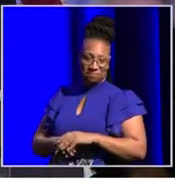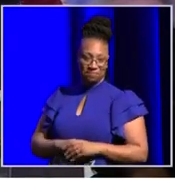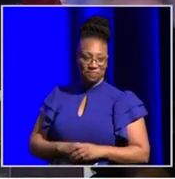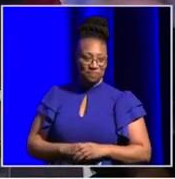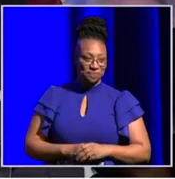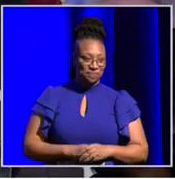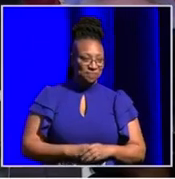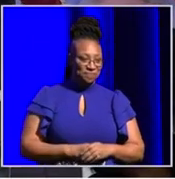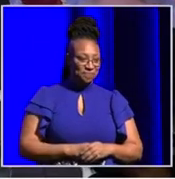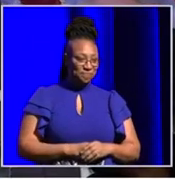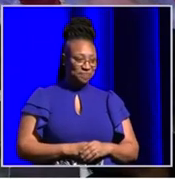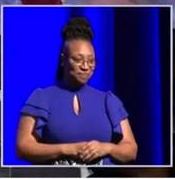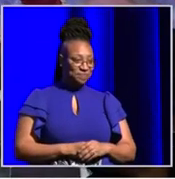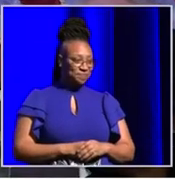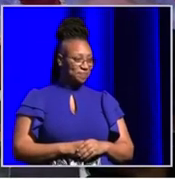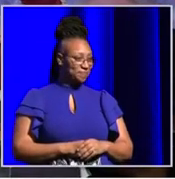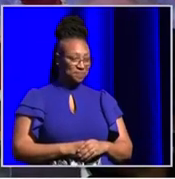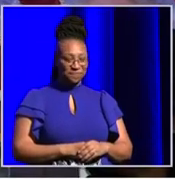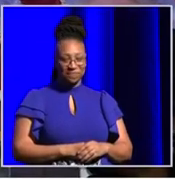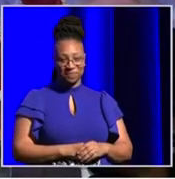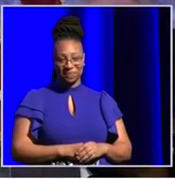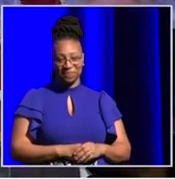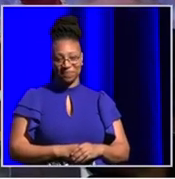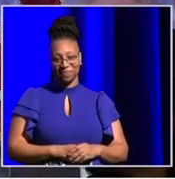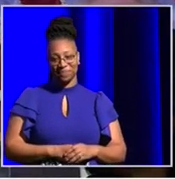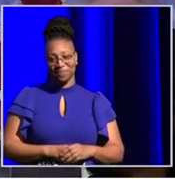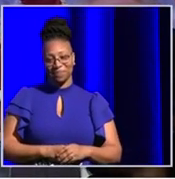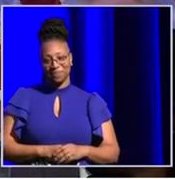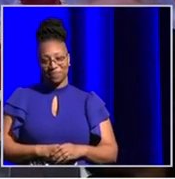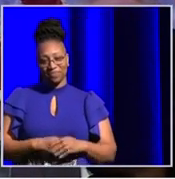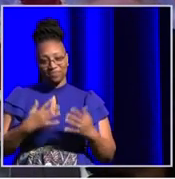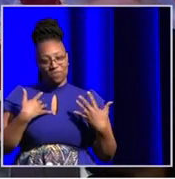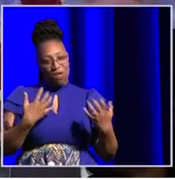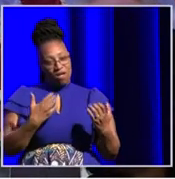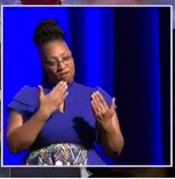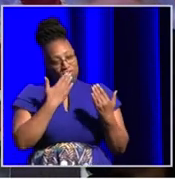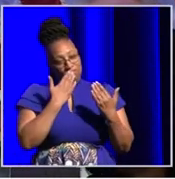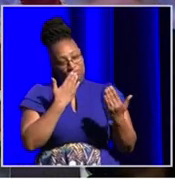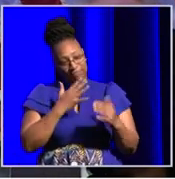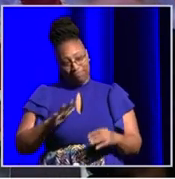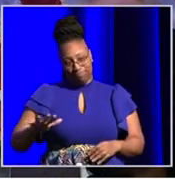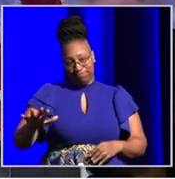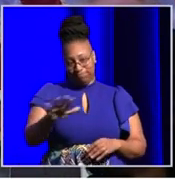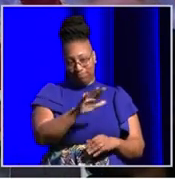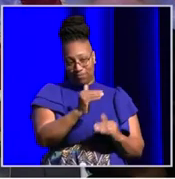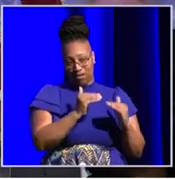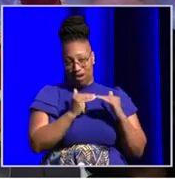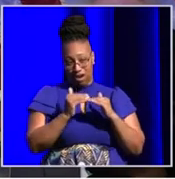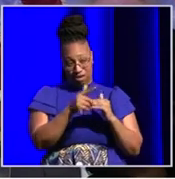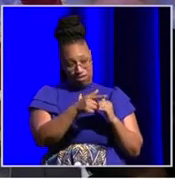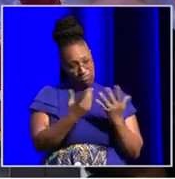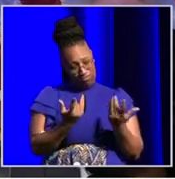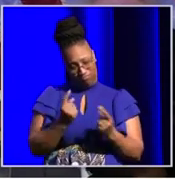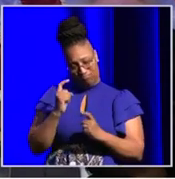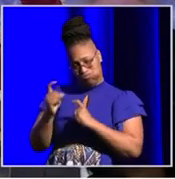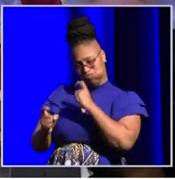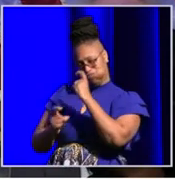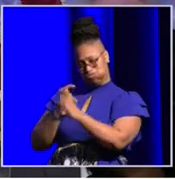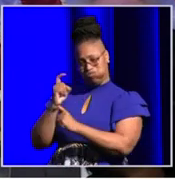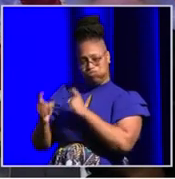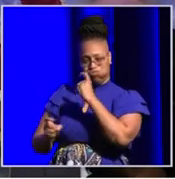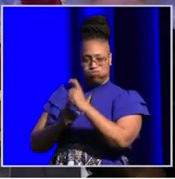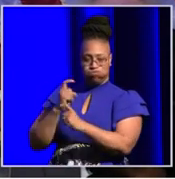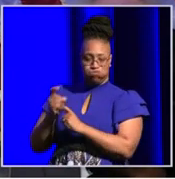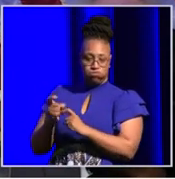I want to thank my outgoing colleagues for their contributions to the District of Columbia during their distinguished tenures on the DC Council,